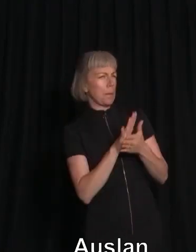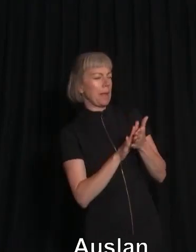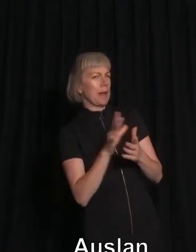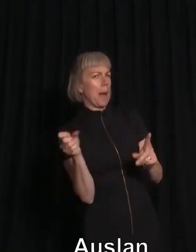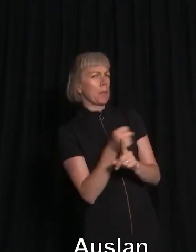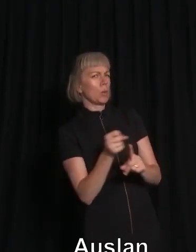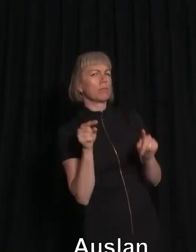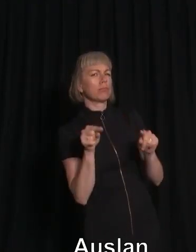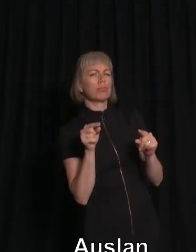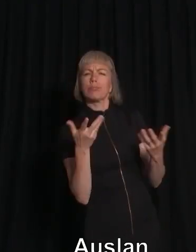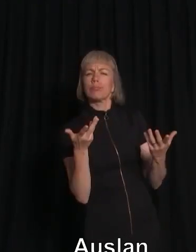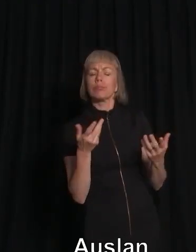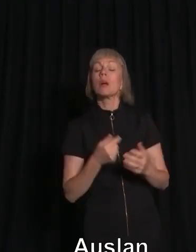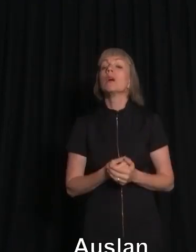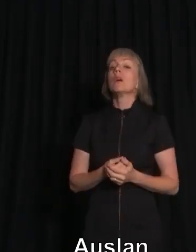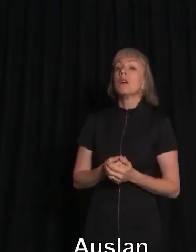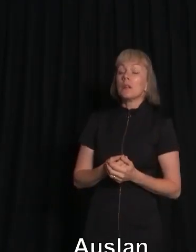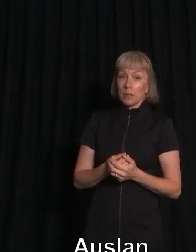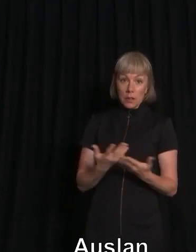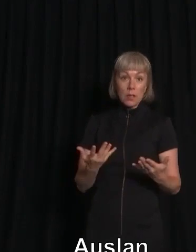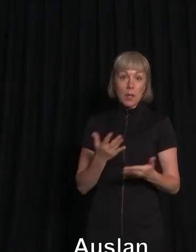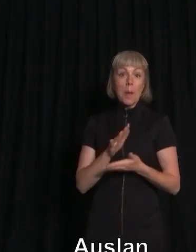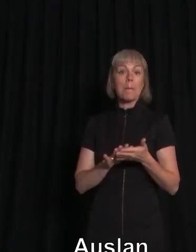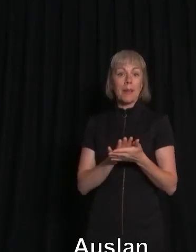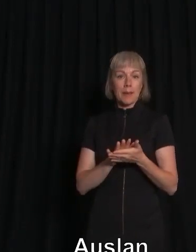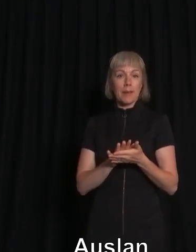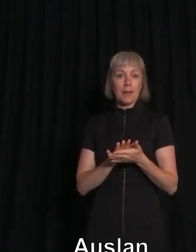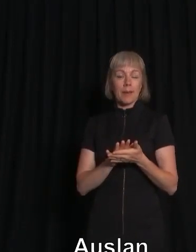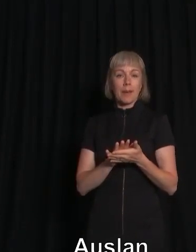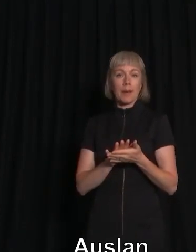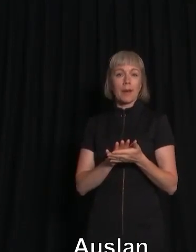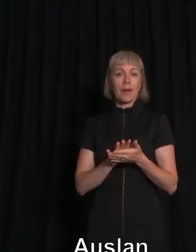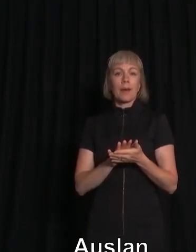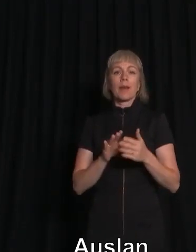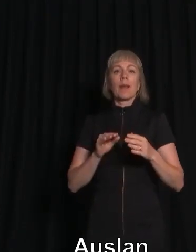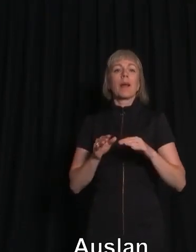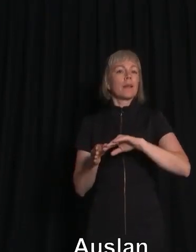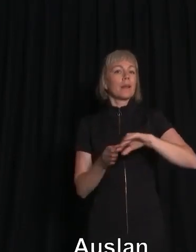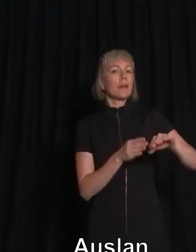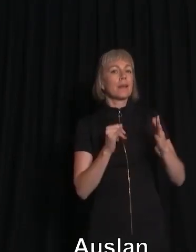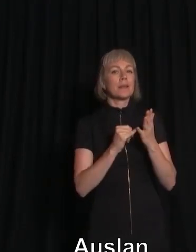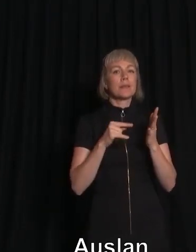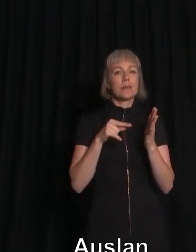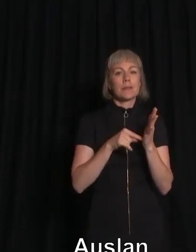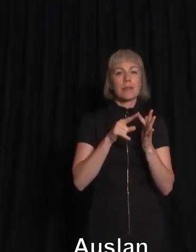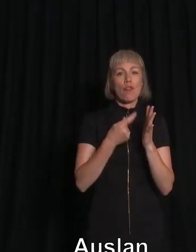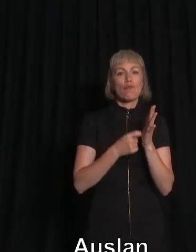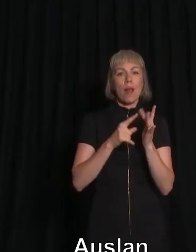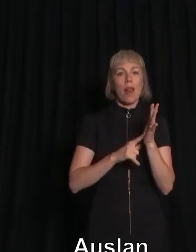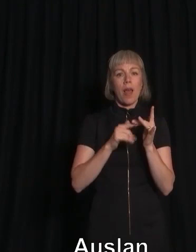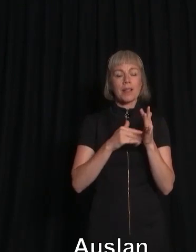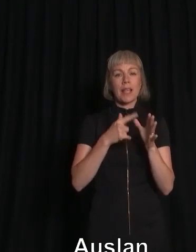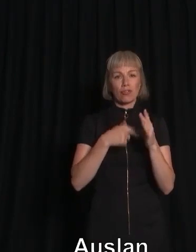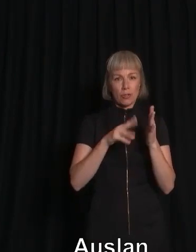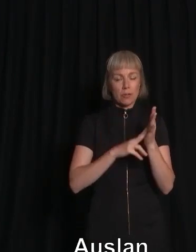you mean? So for that, I would say I'll separate out sterilization requirements, and I'll talk about anything which